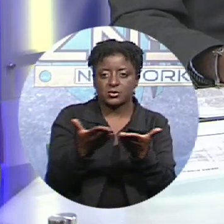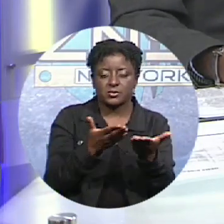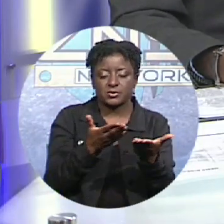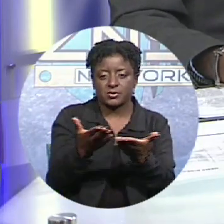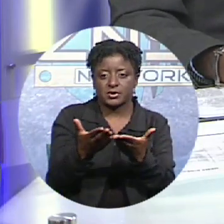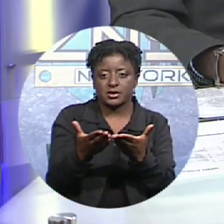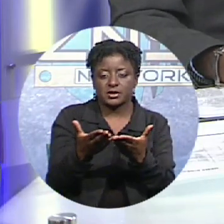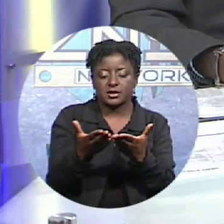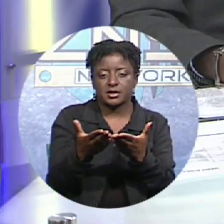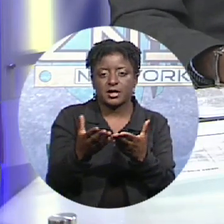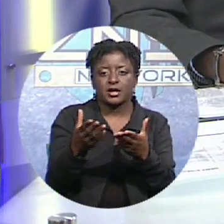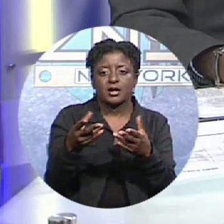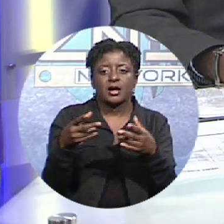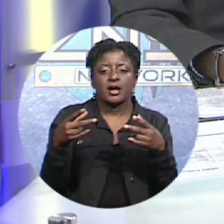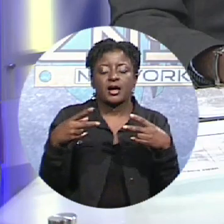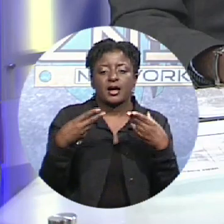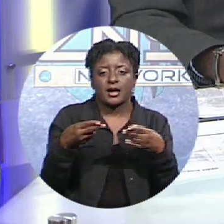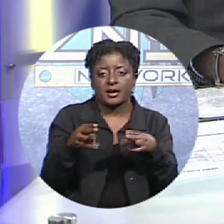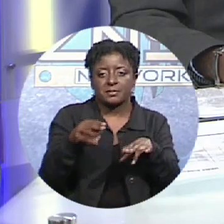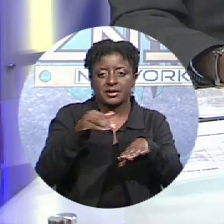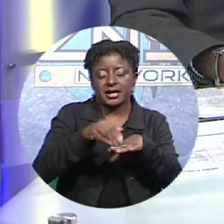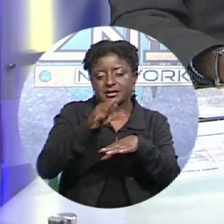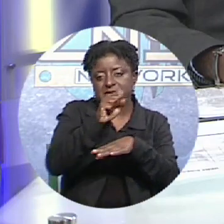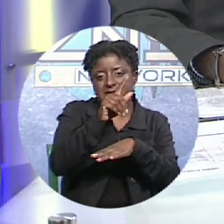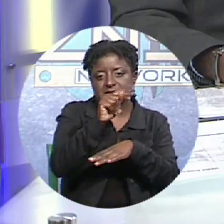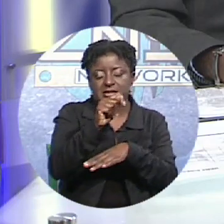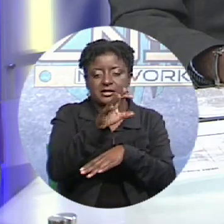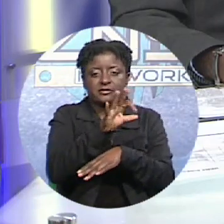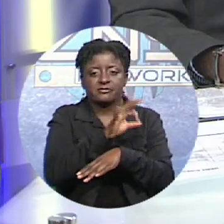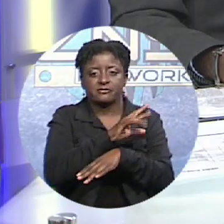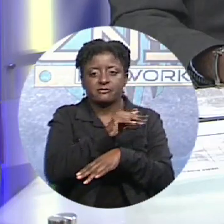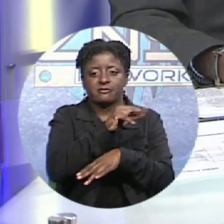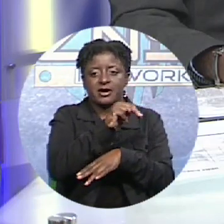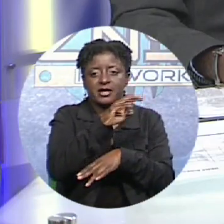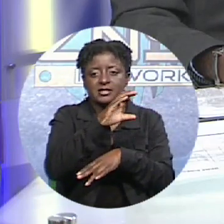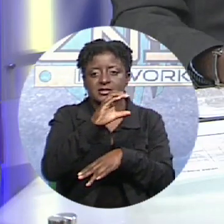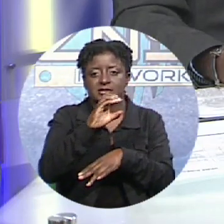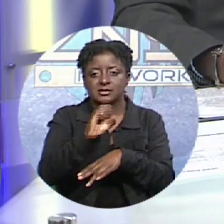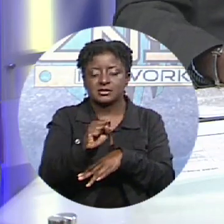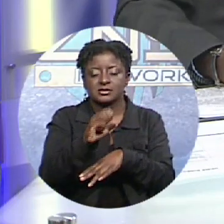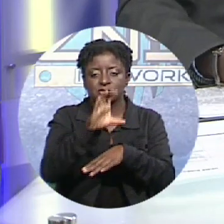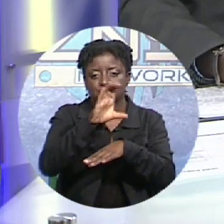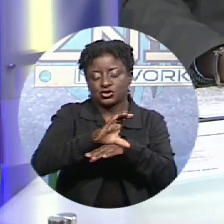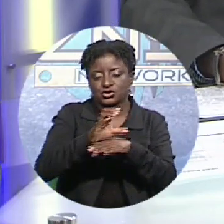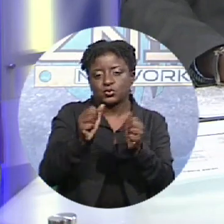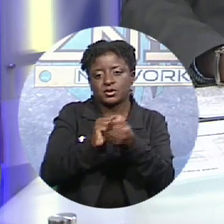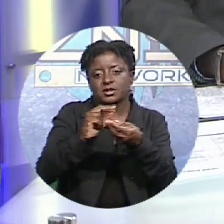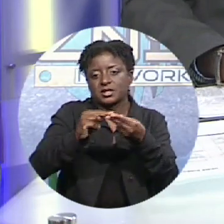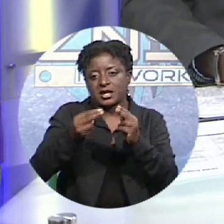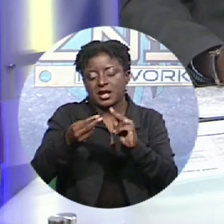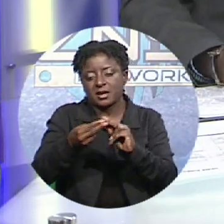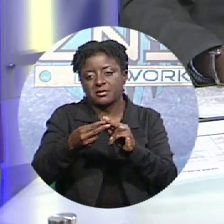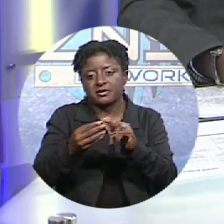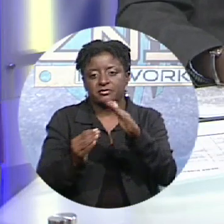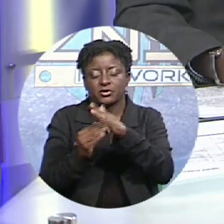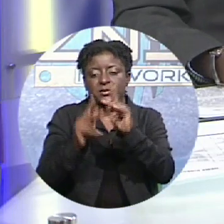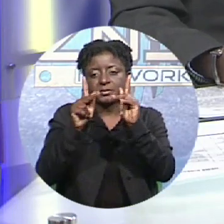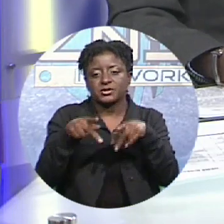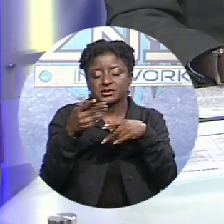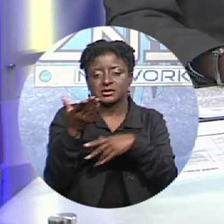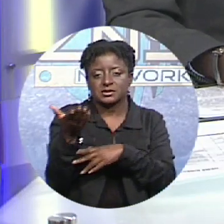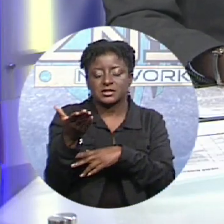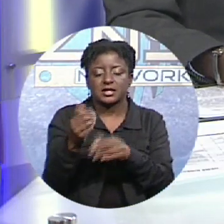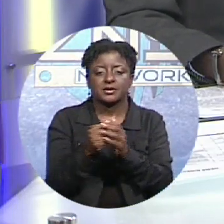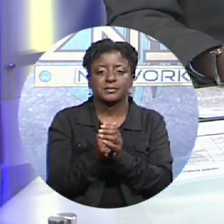Mission Societies was held at the St. Francis Xavier Cathedral with a number of dignitaries in attendance. And our Jimenita Swain was